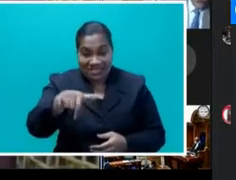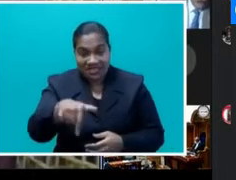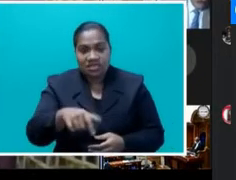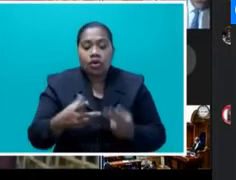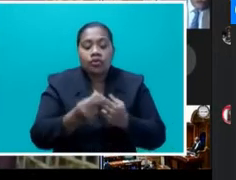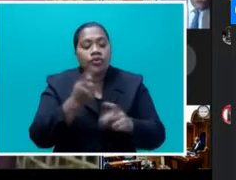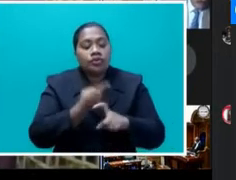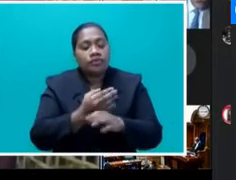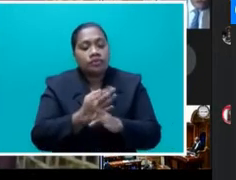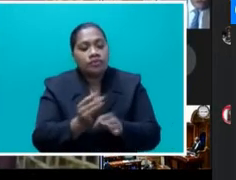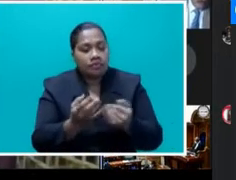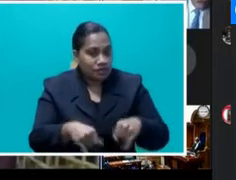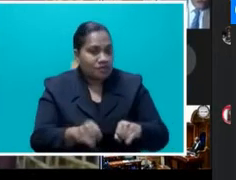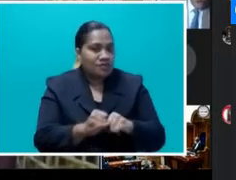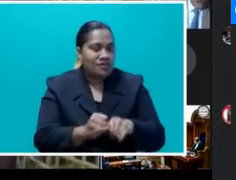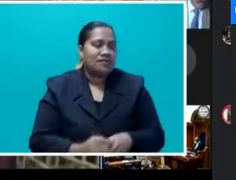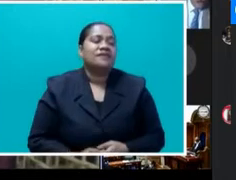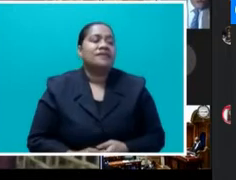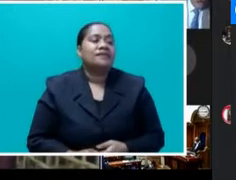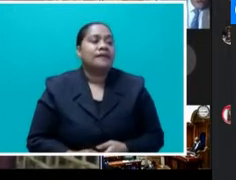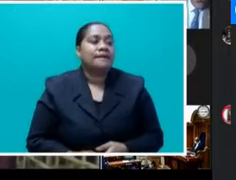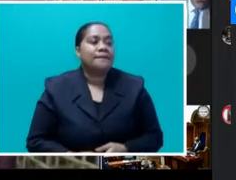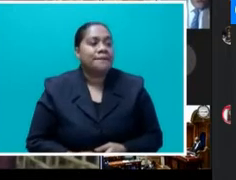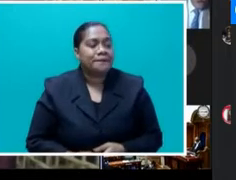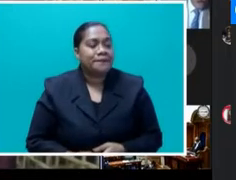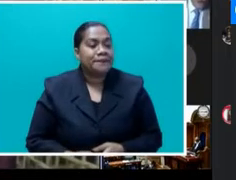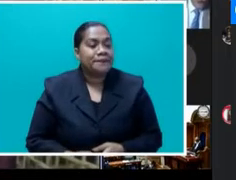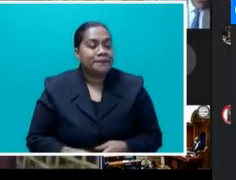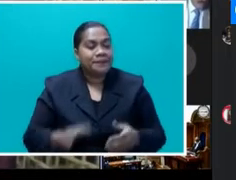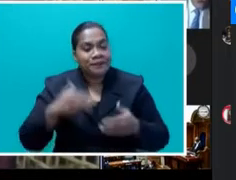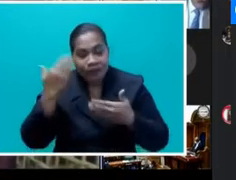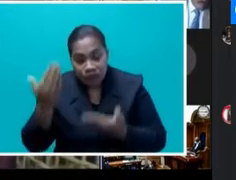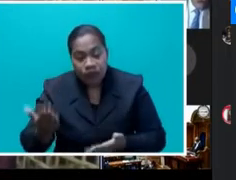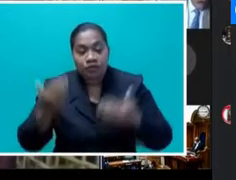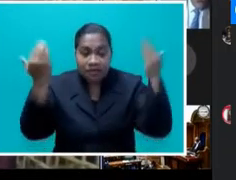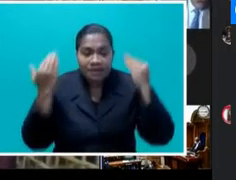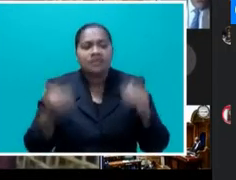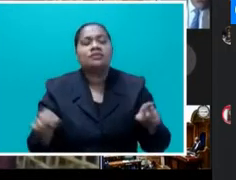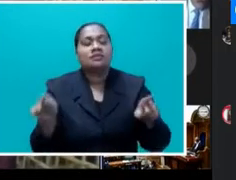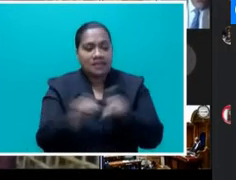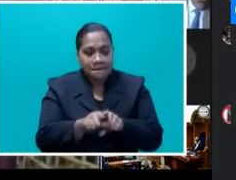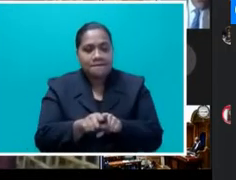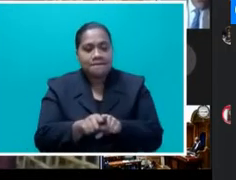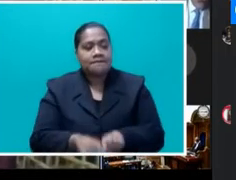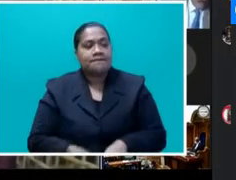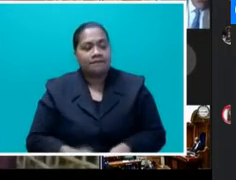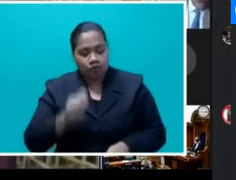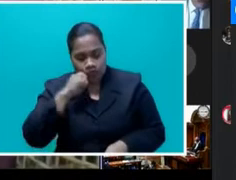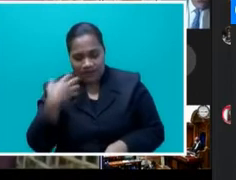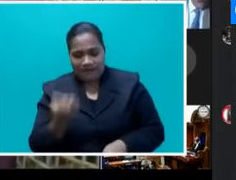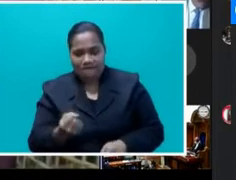Development Committee in selecting the most appropriate site. Honourable Speaker, sir, the same shall be revisited for the Wainingundu